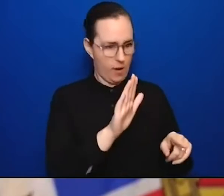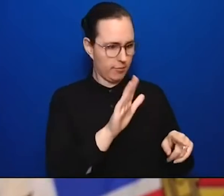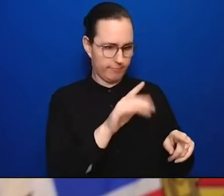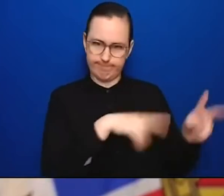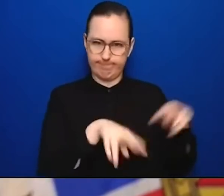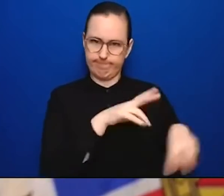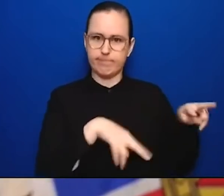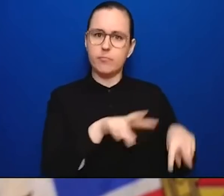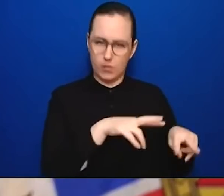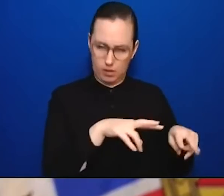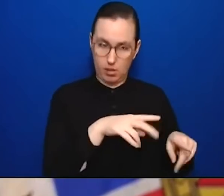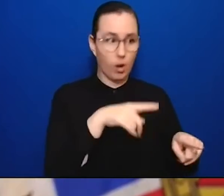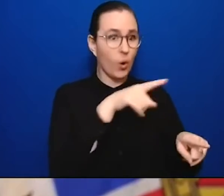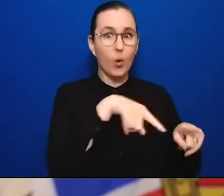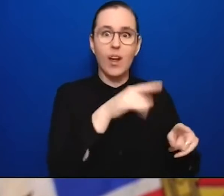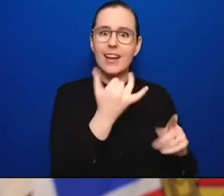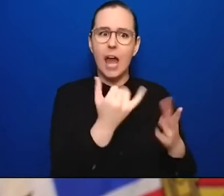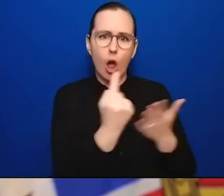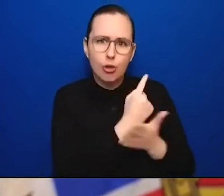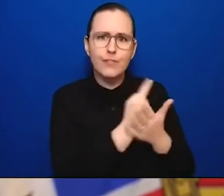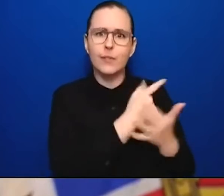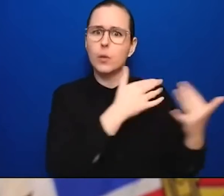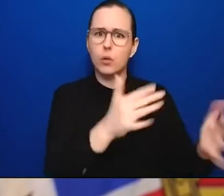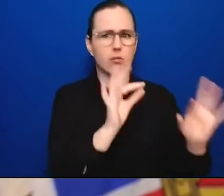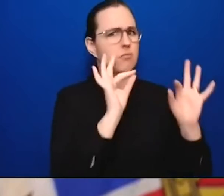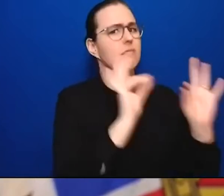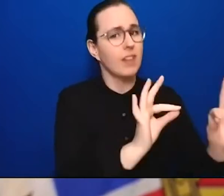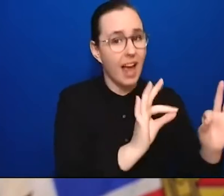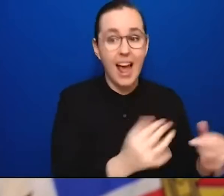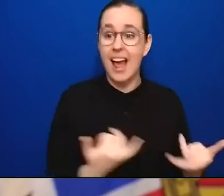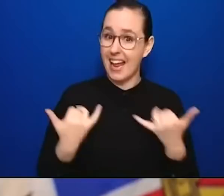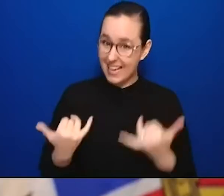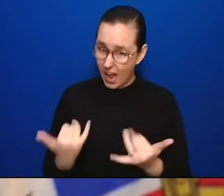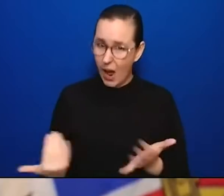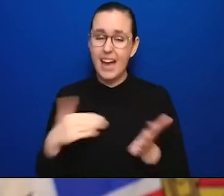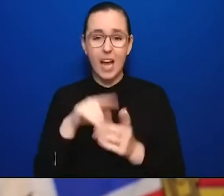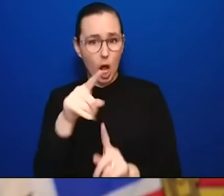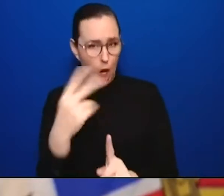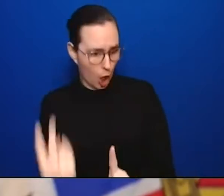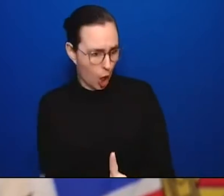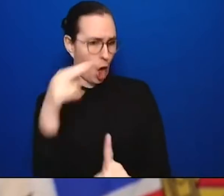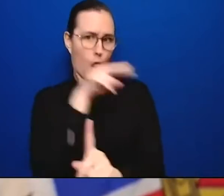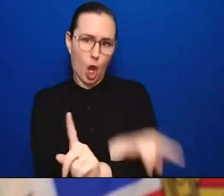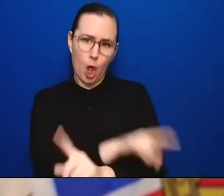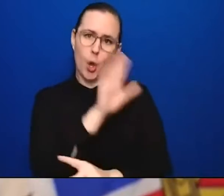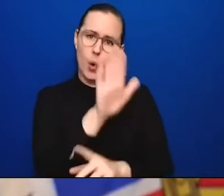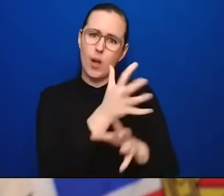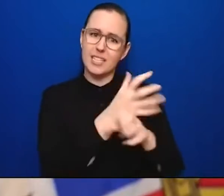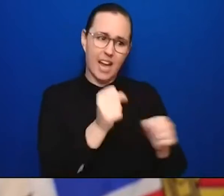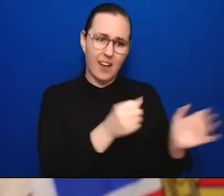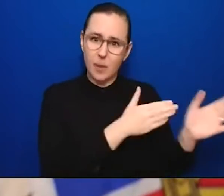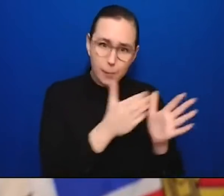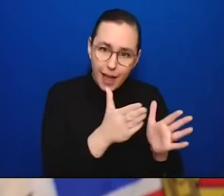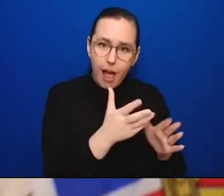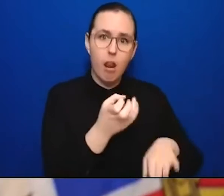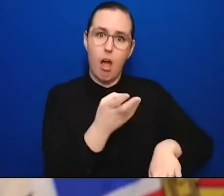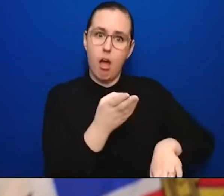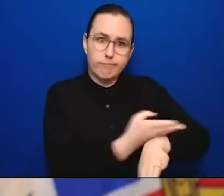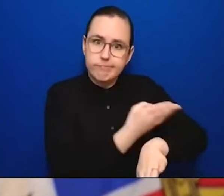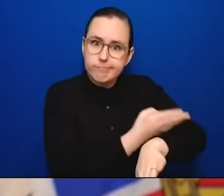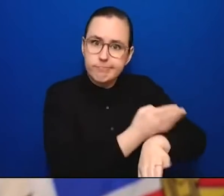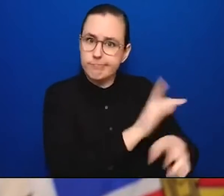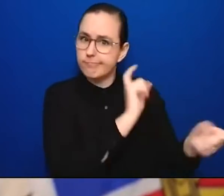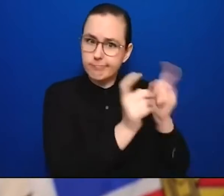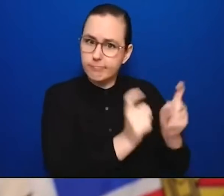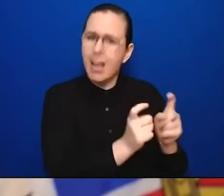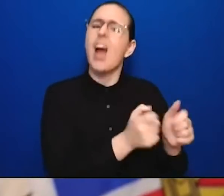too. It becomes more and more important as we're seeing that increased transmission in our communities. And these safety plans are a measure